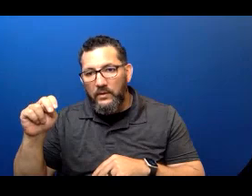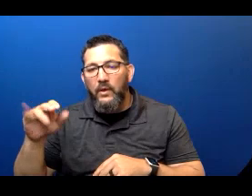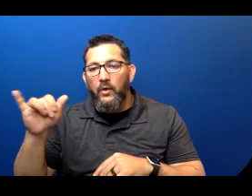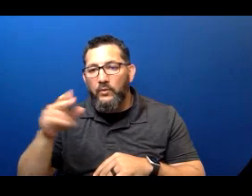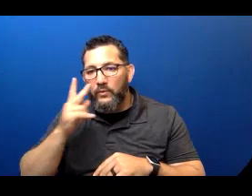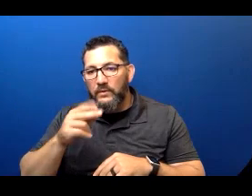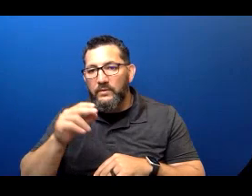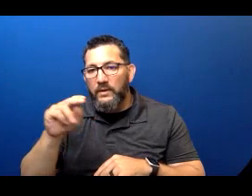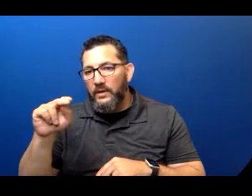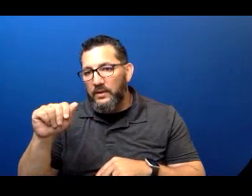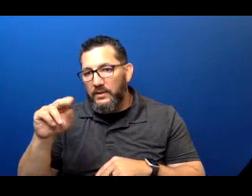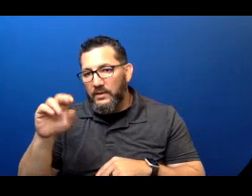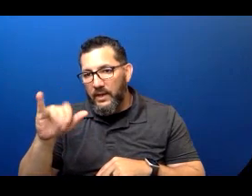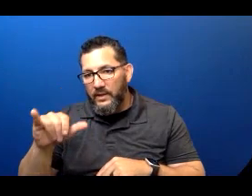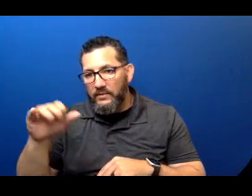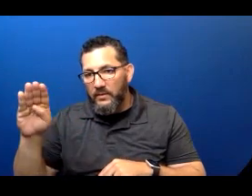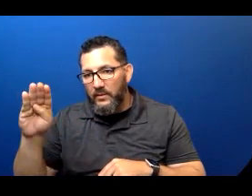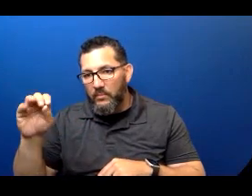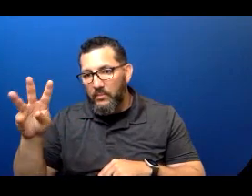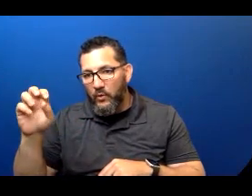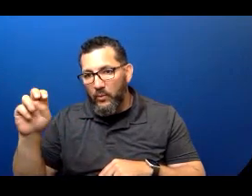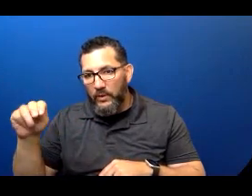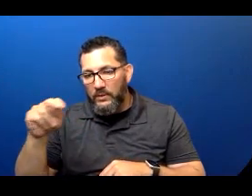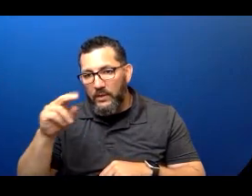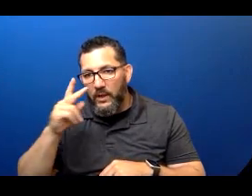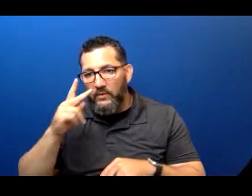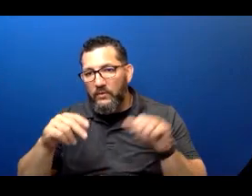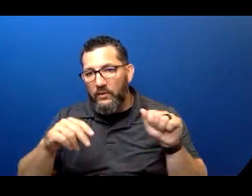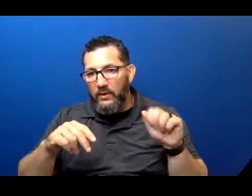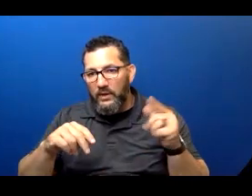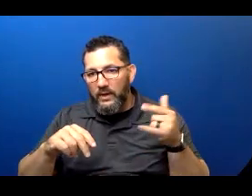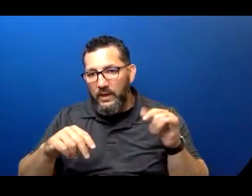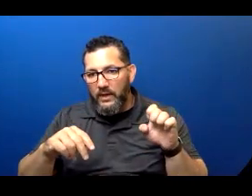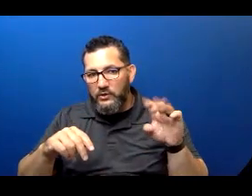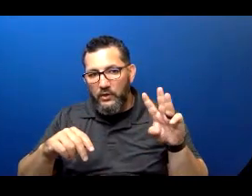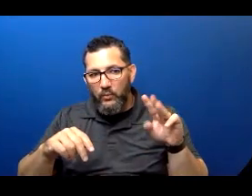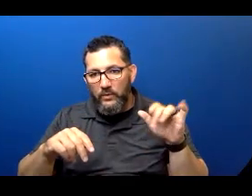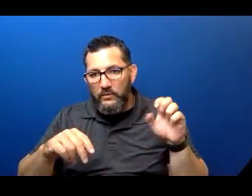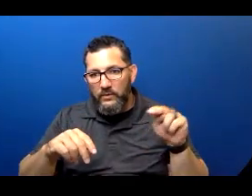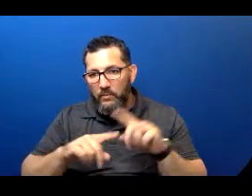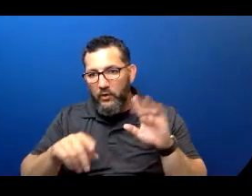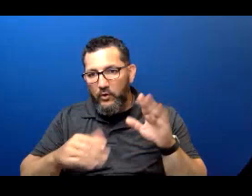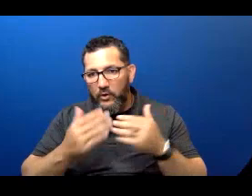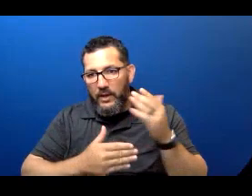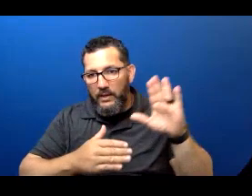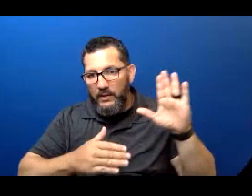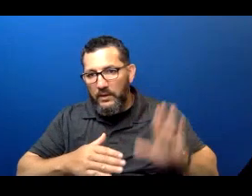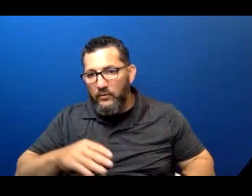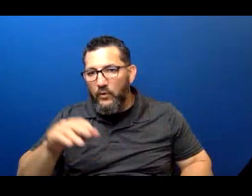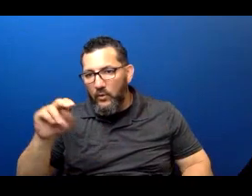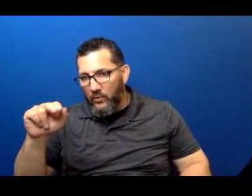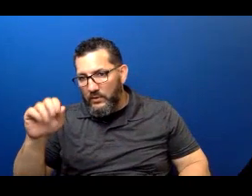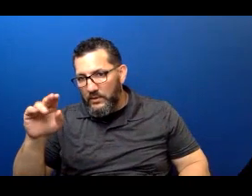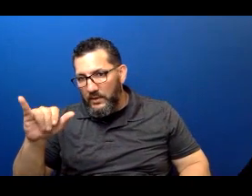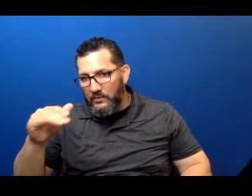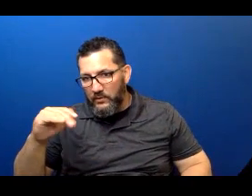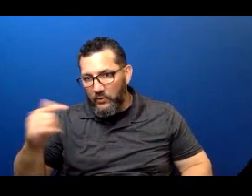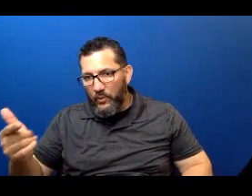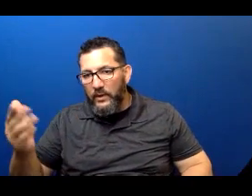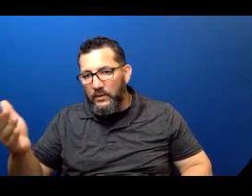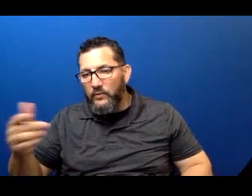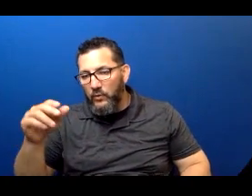Nancy Bowen. I saw Angie Wilson, but her hand went down. So go ahead with Nancy, and oh, it's back